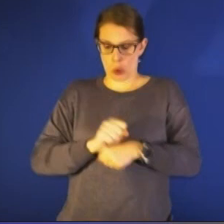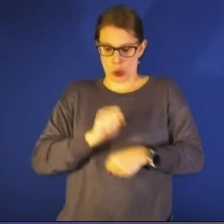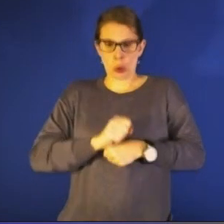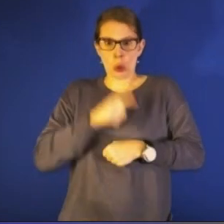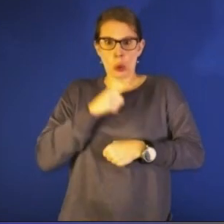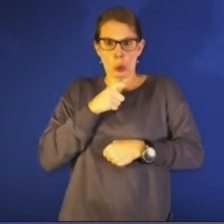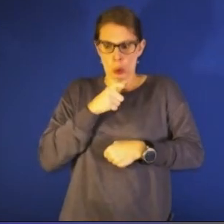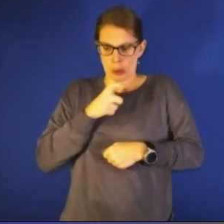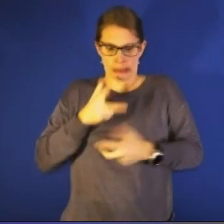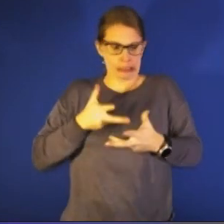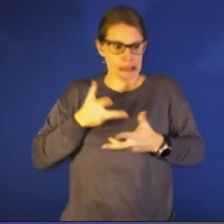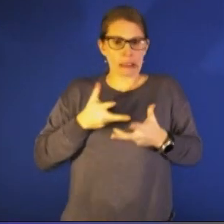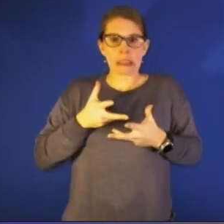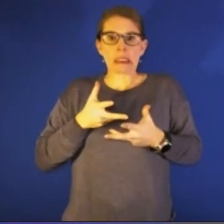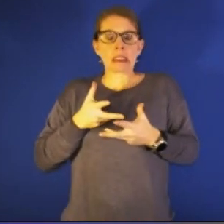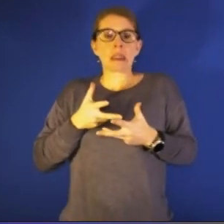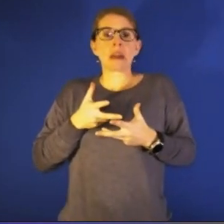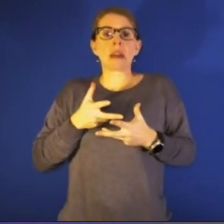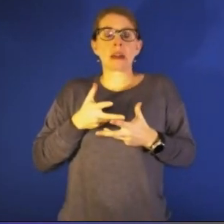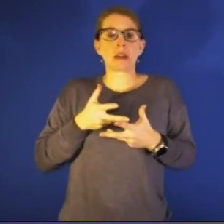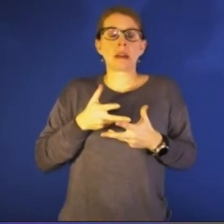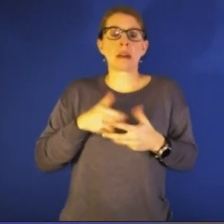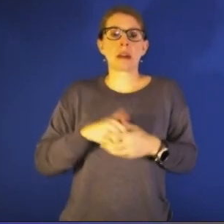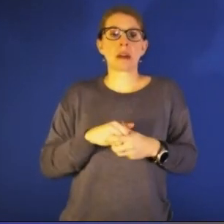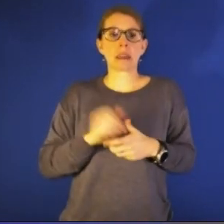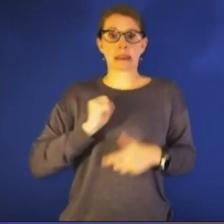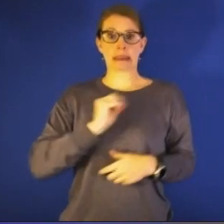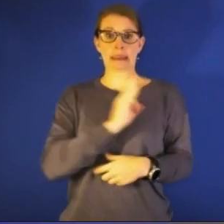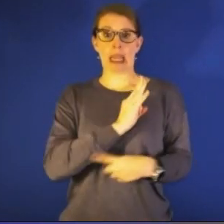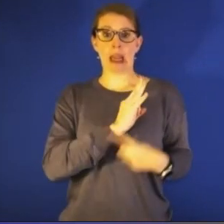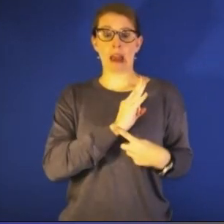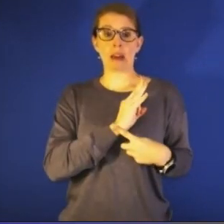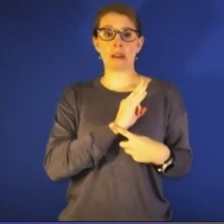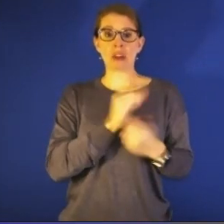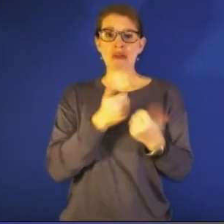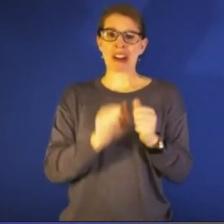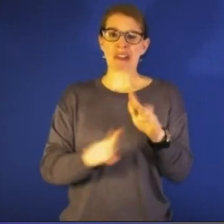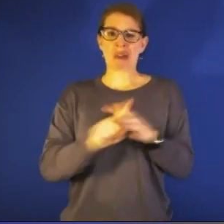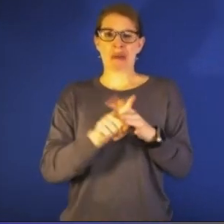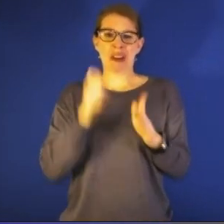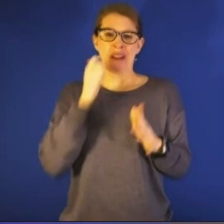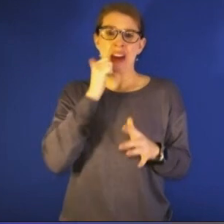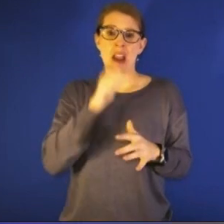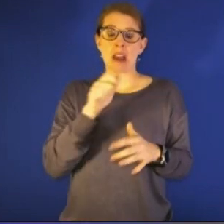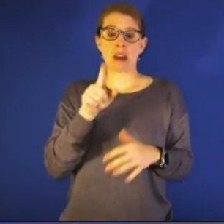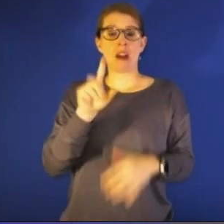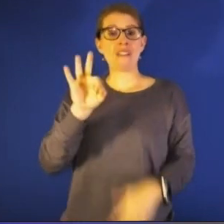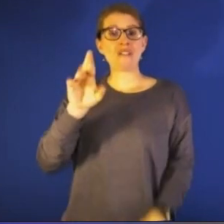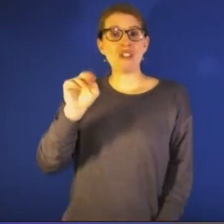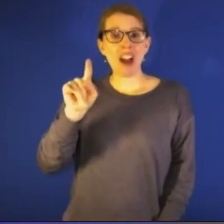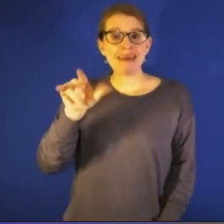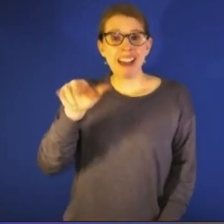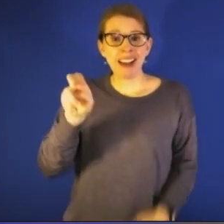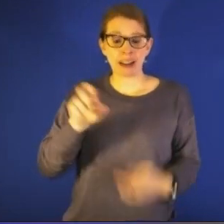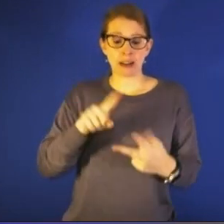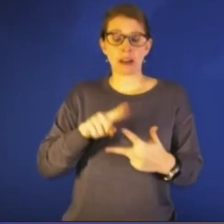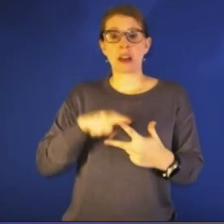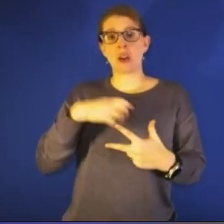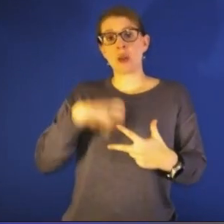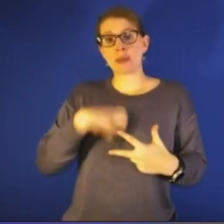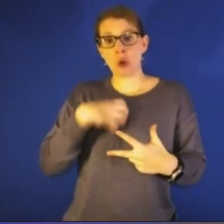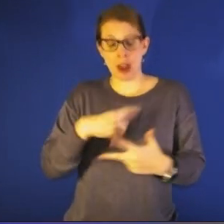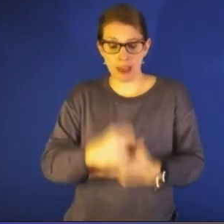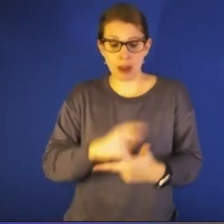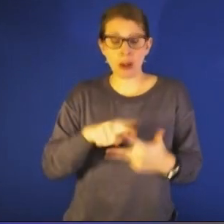the point of these folks have our staff that they keep trying to show up every day, and those folks on the front line, our nursing staff, our respiratory therapy staff, social